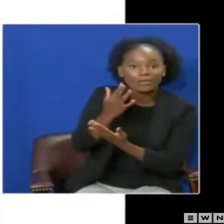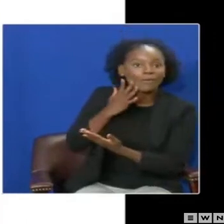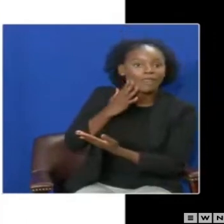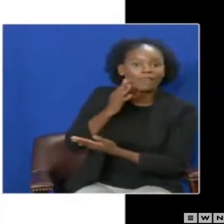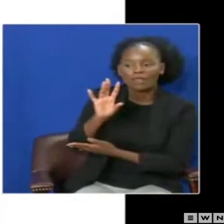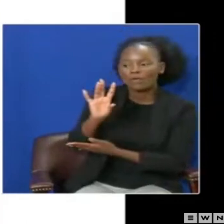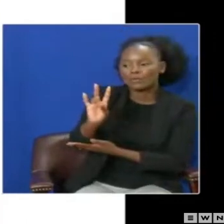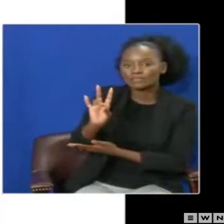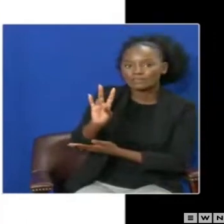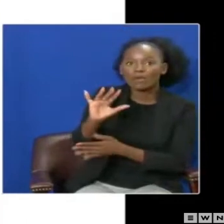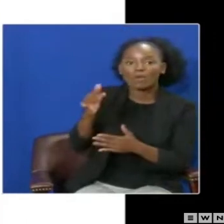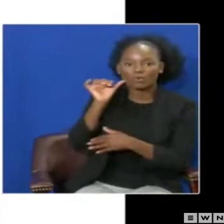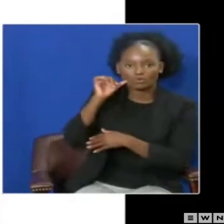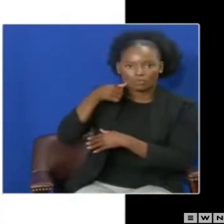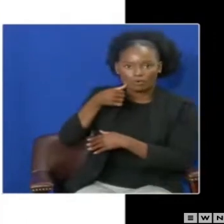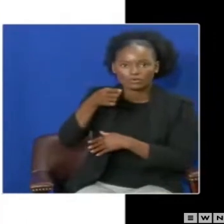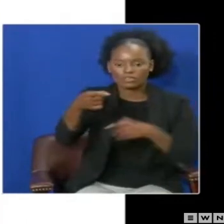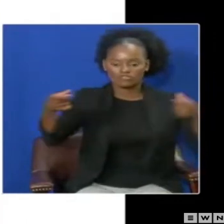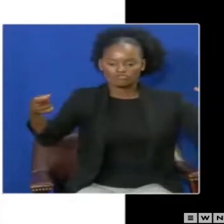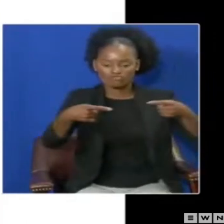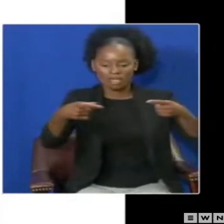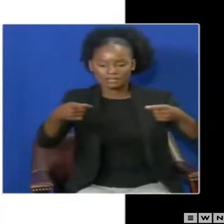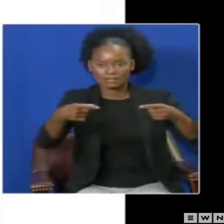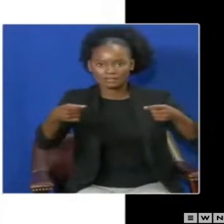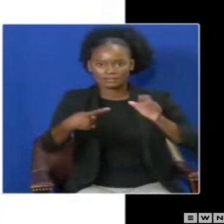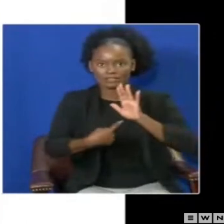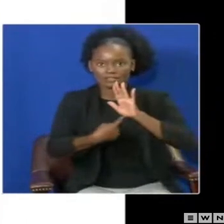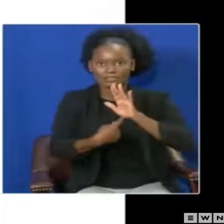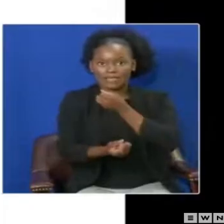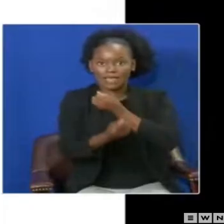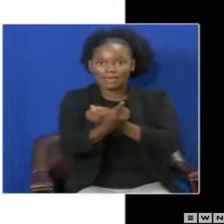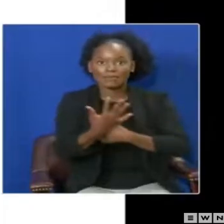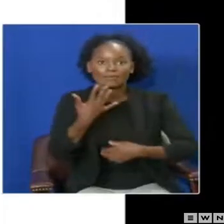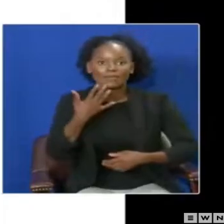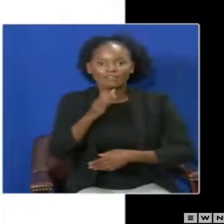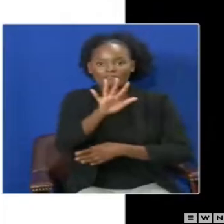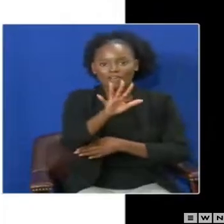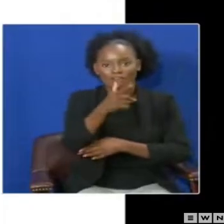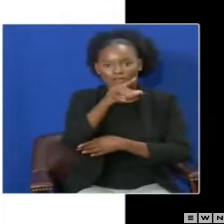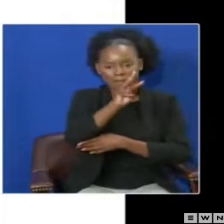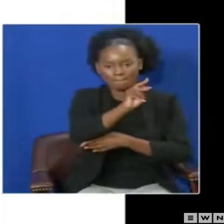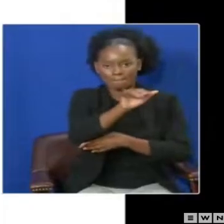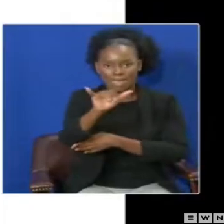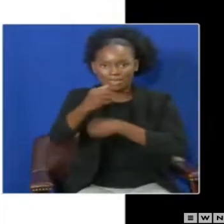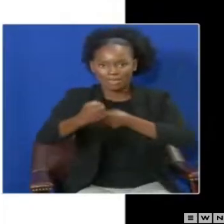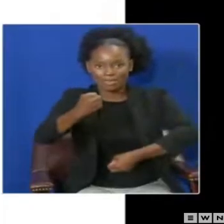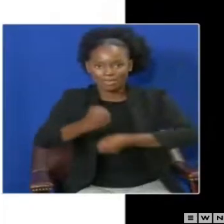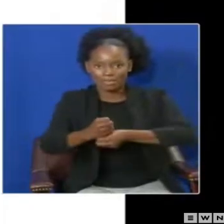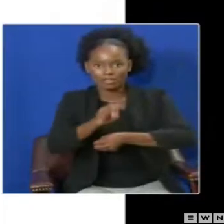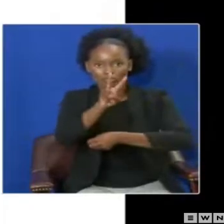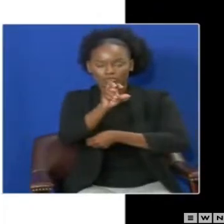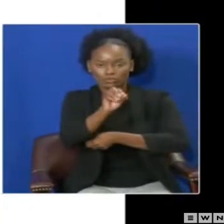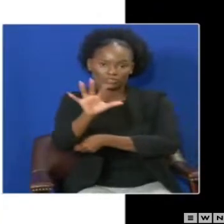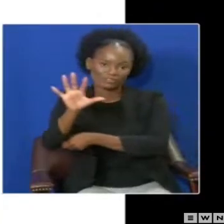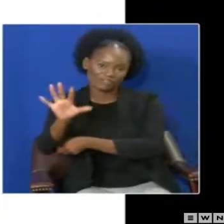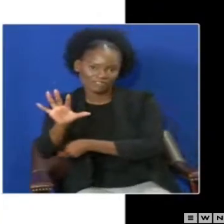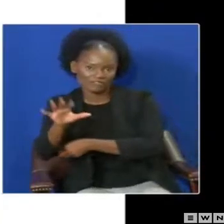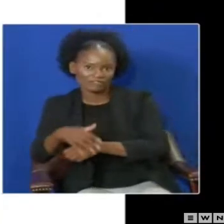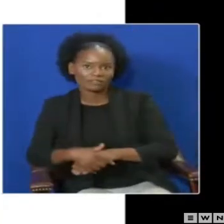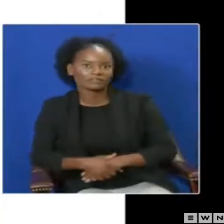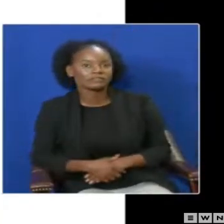reflected on 5 May 2025 as follows. Mr. Rafadi, if there is something, please